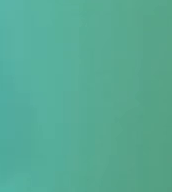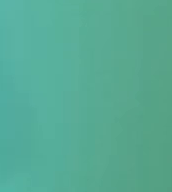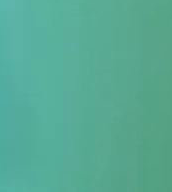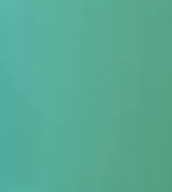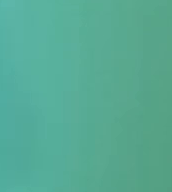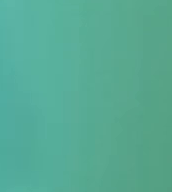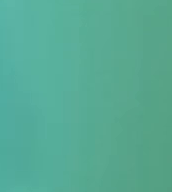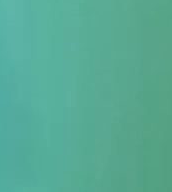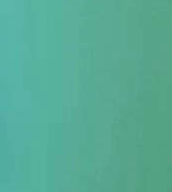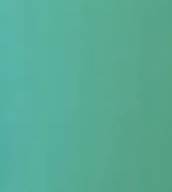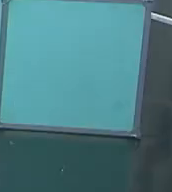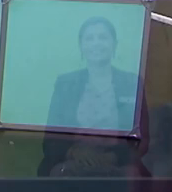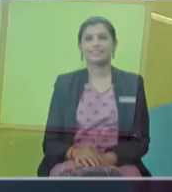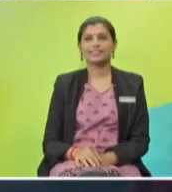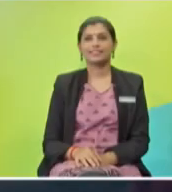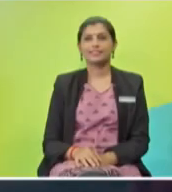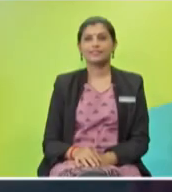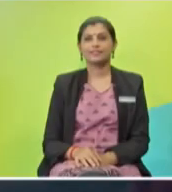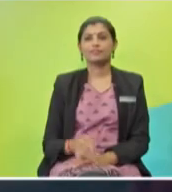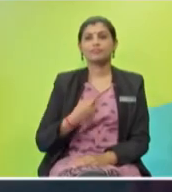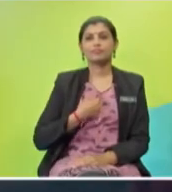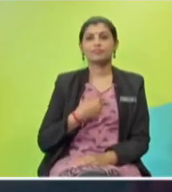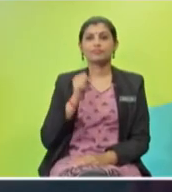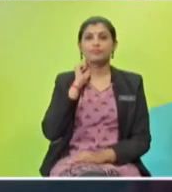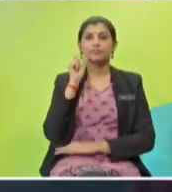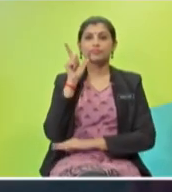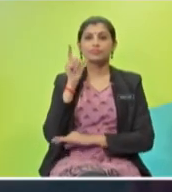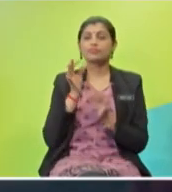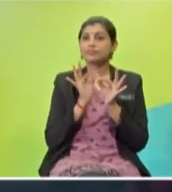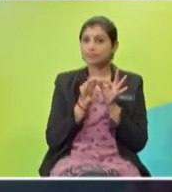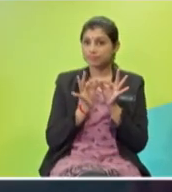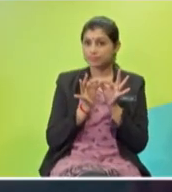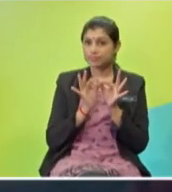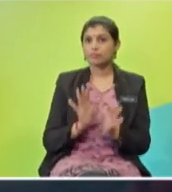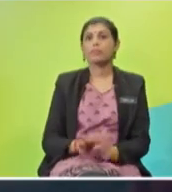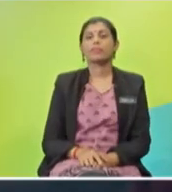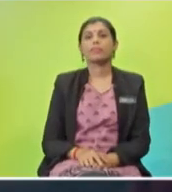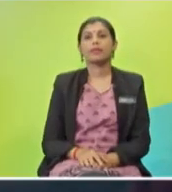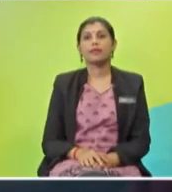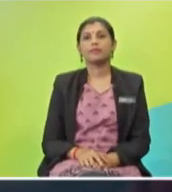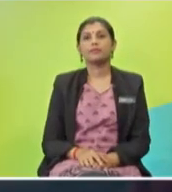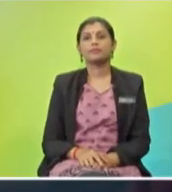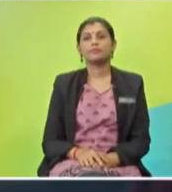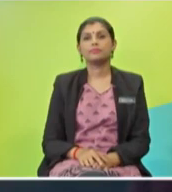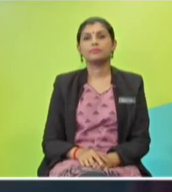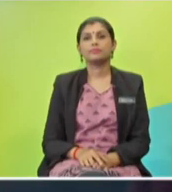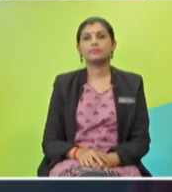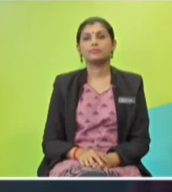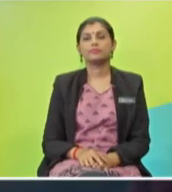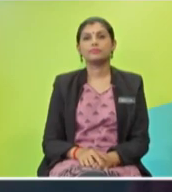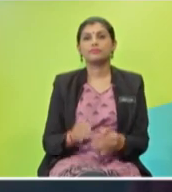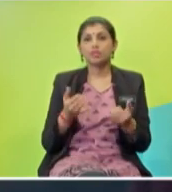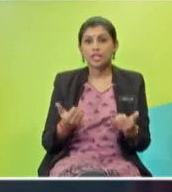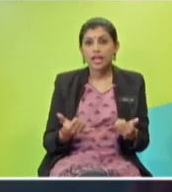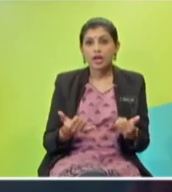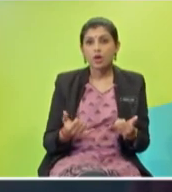you? And now, teacher Azrina, as usual, a classroom isn't complete without classmates. Yes. So for today, I do